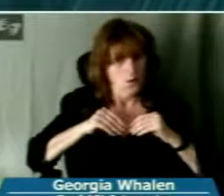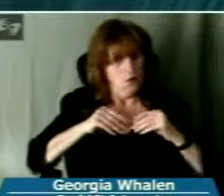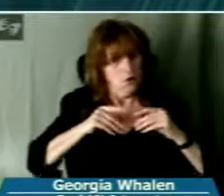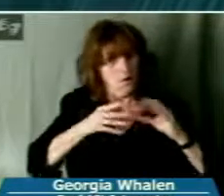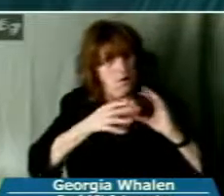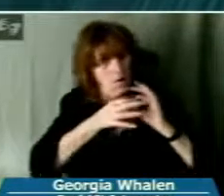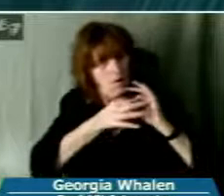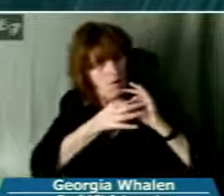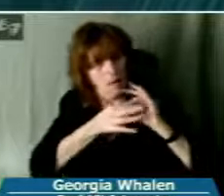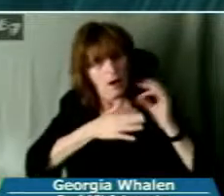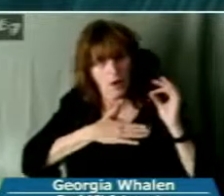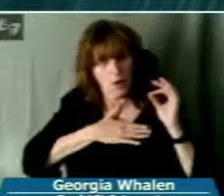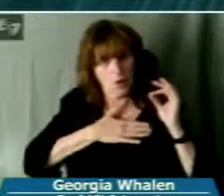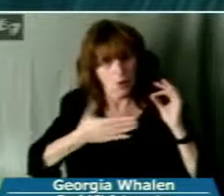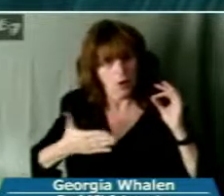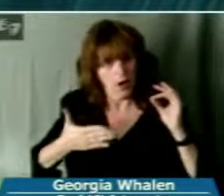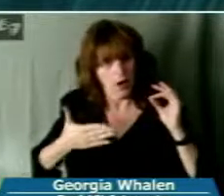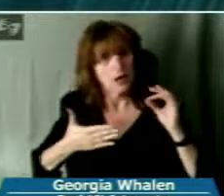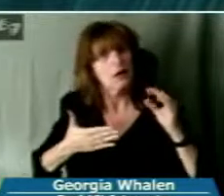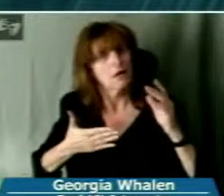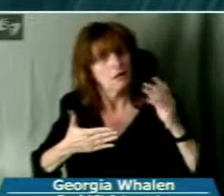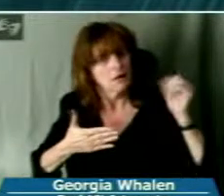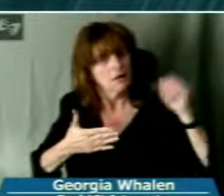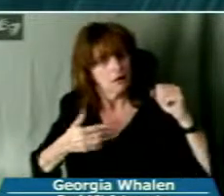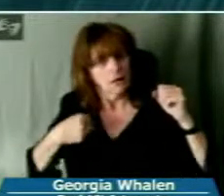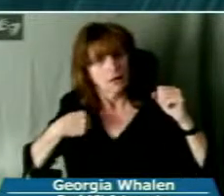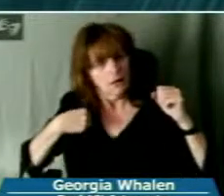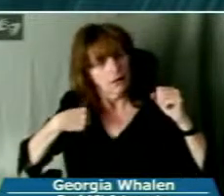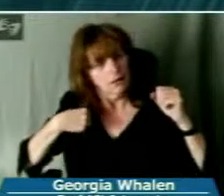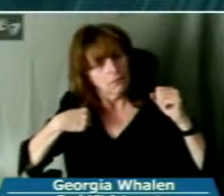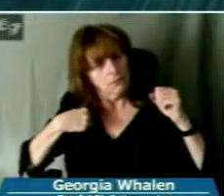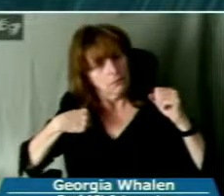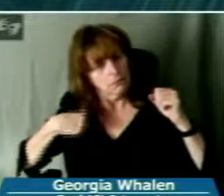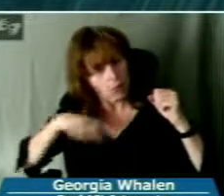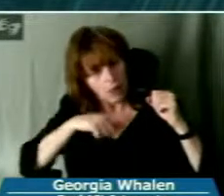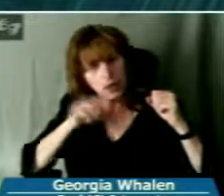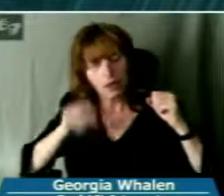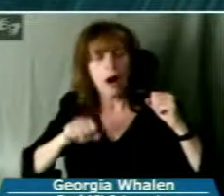get on with proactively doing that work.